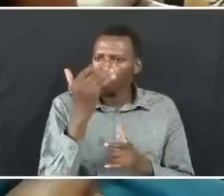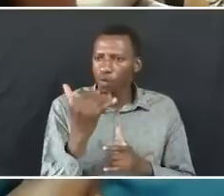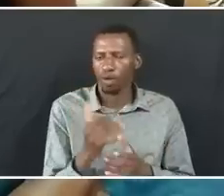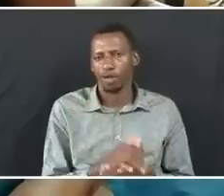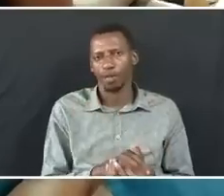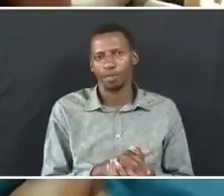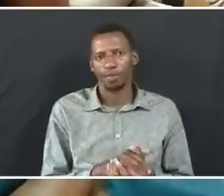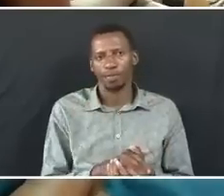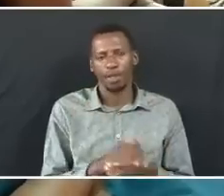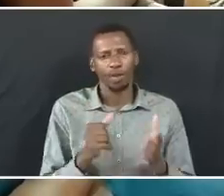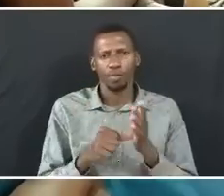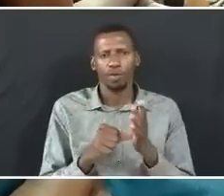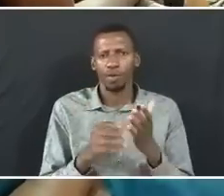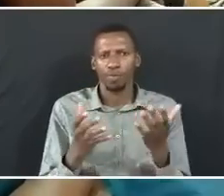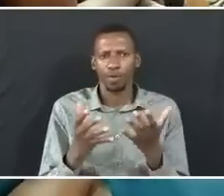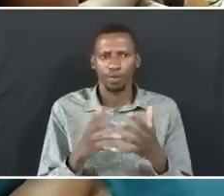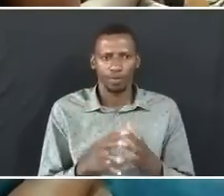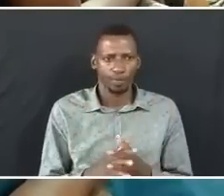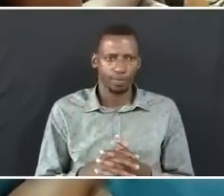What is happening?